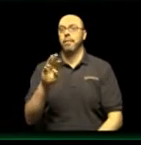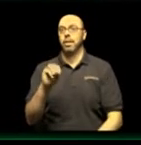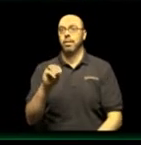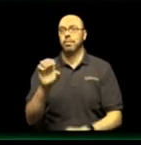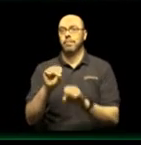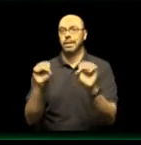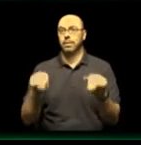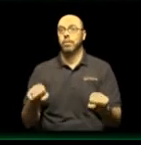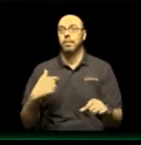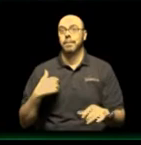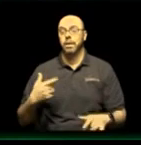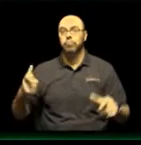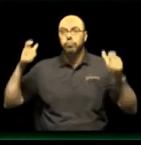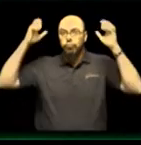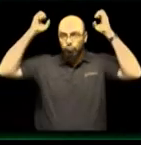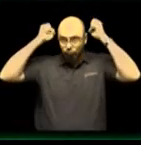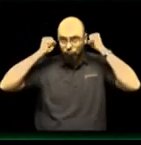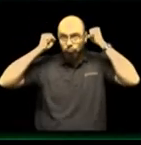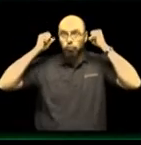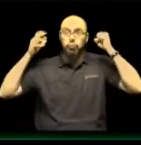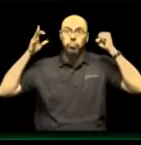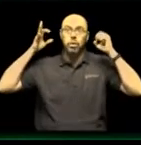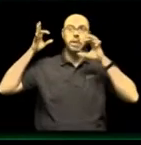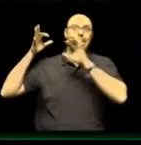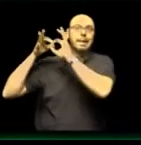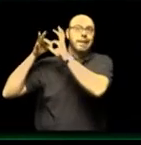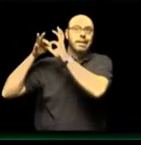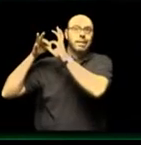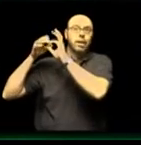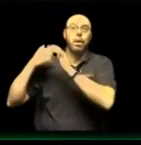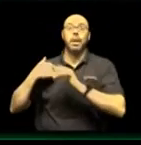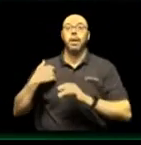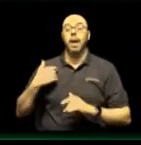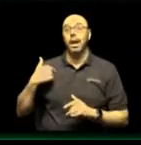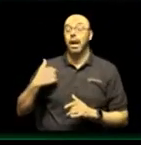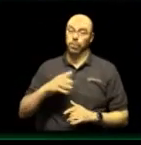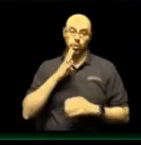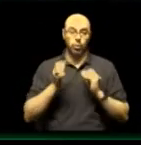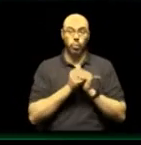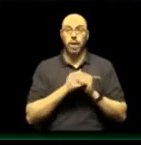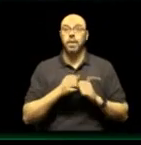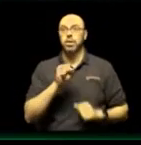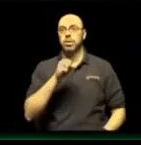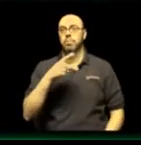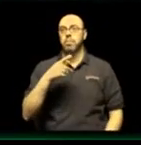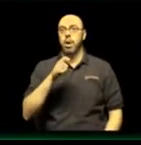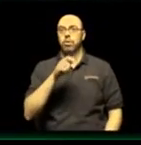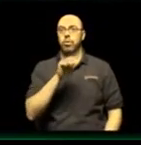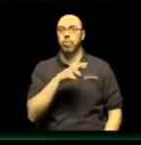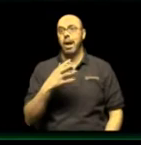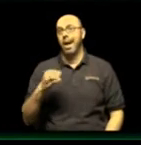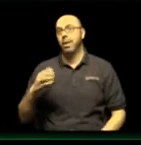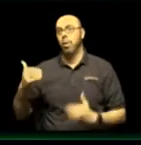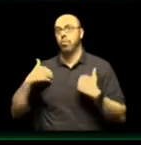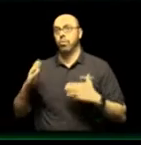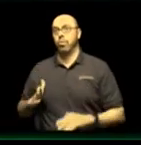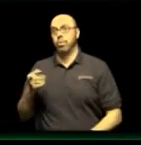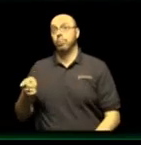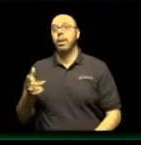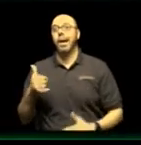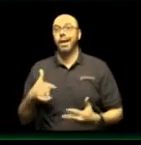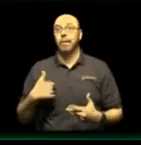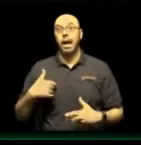in my helmet, and I talk and communicate to my older and my spotter. They can hear me, I can hear